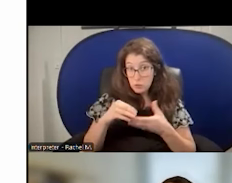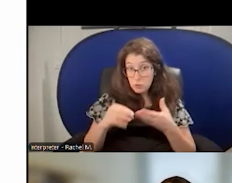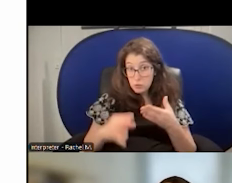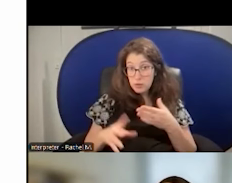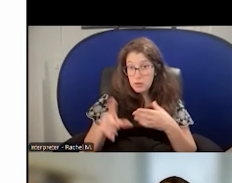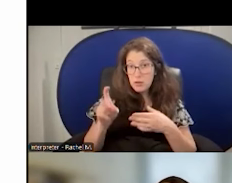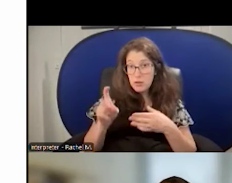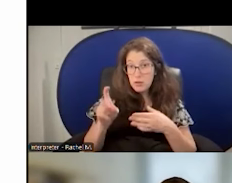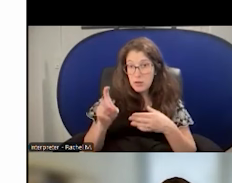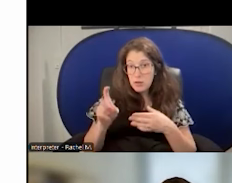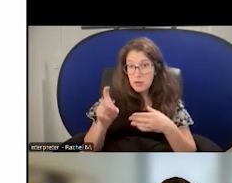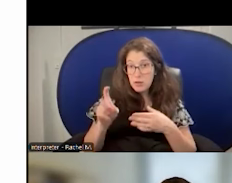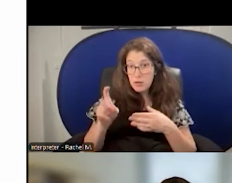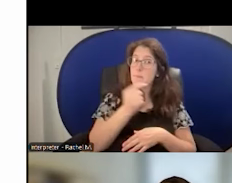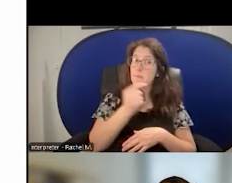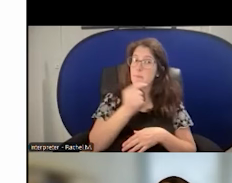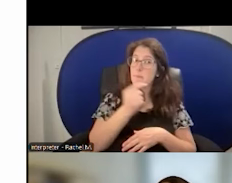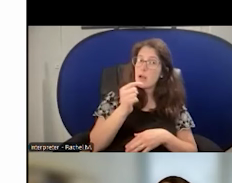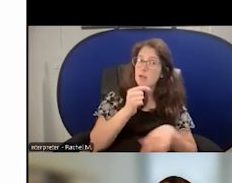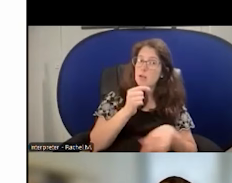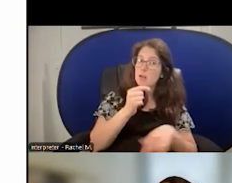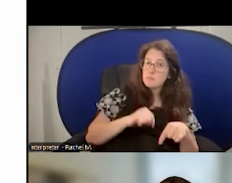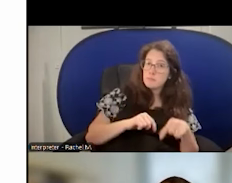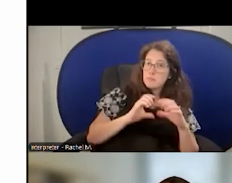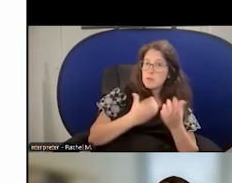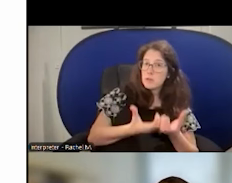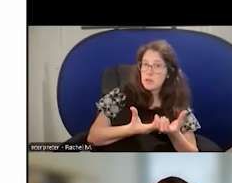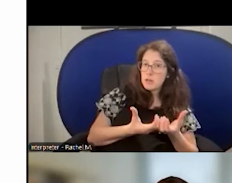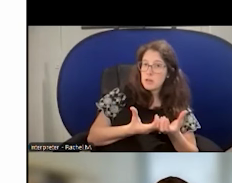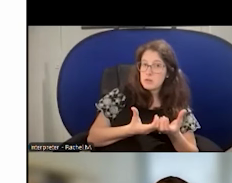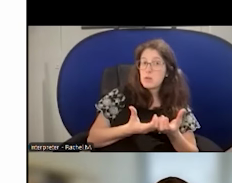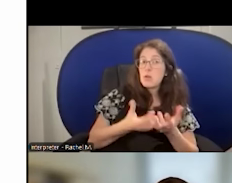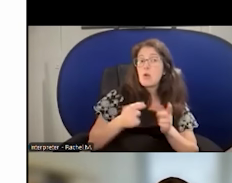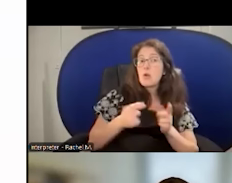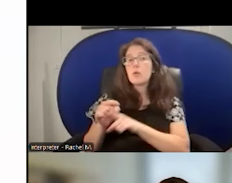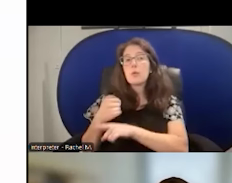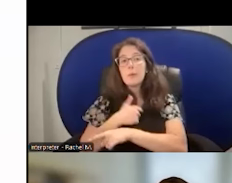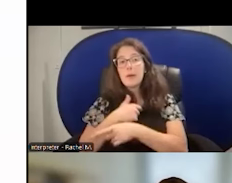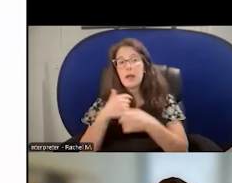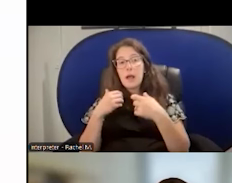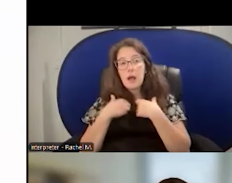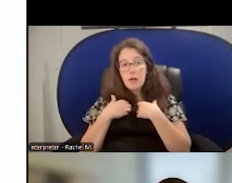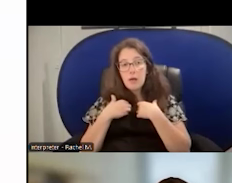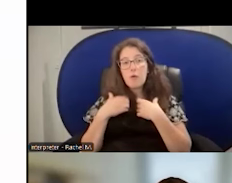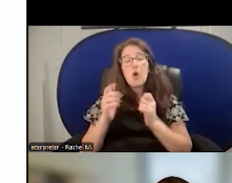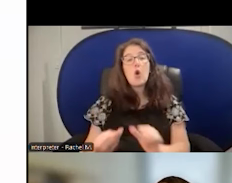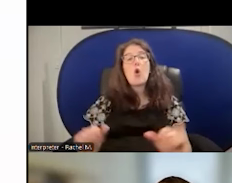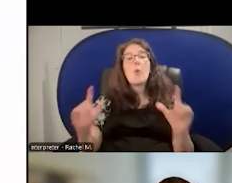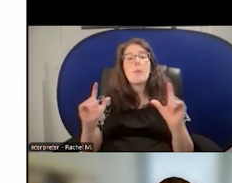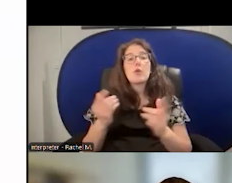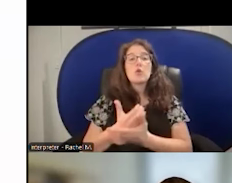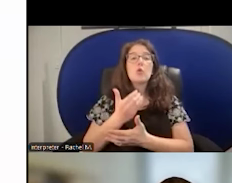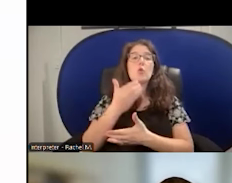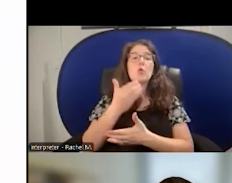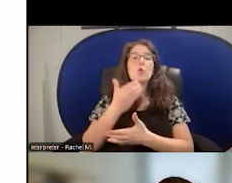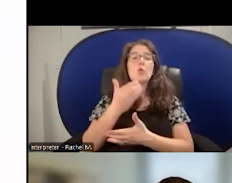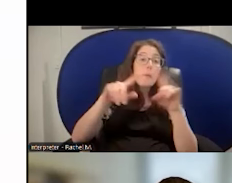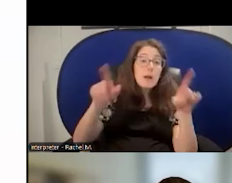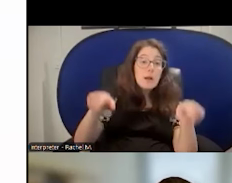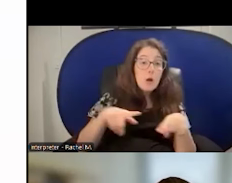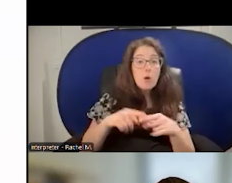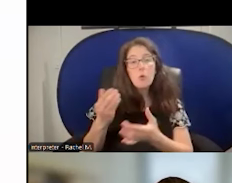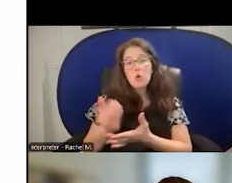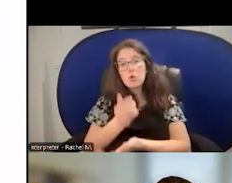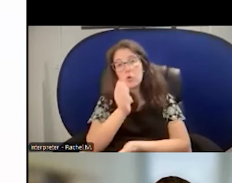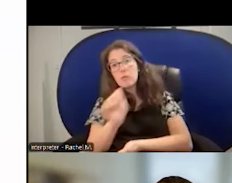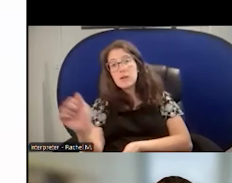the back button to get back to the course. We also have open a new window or tab, and that enables a